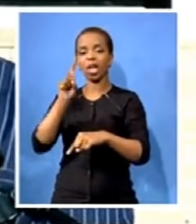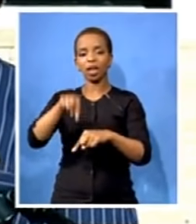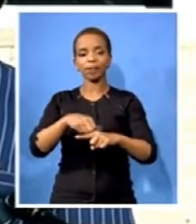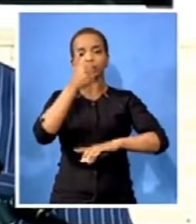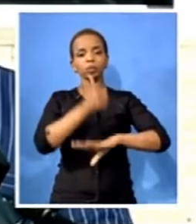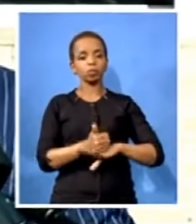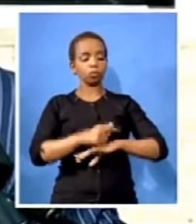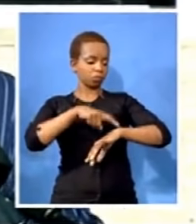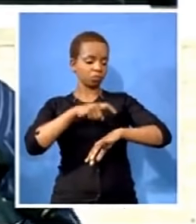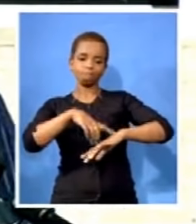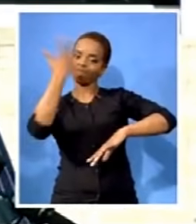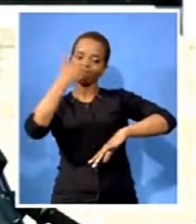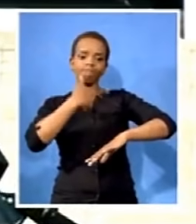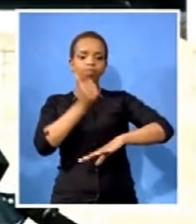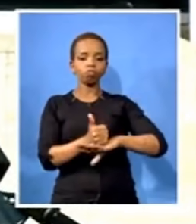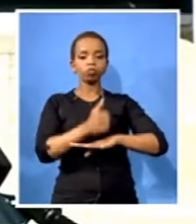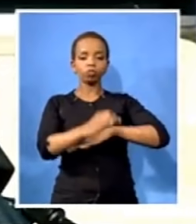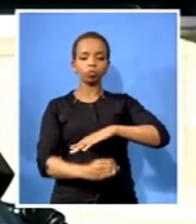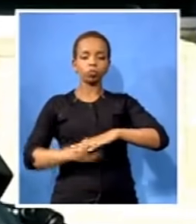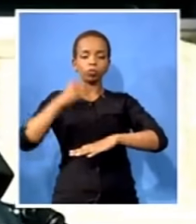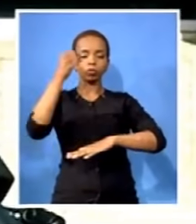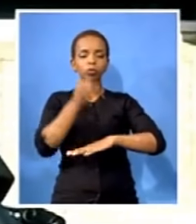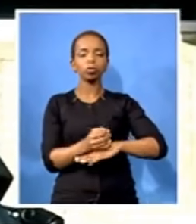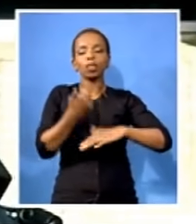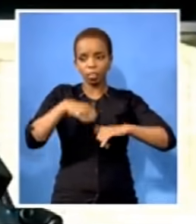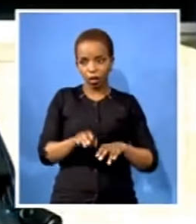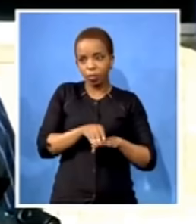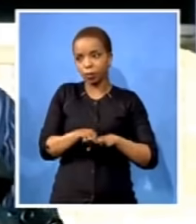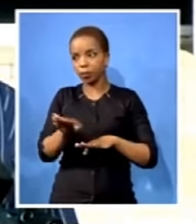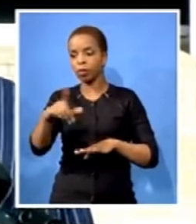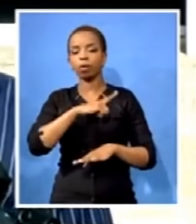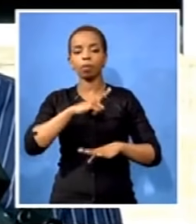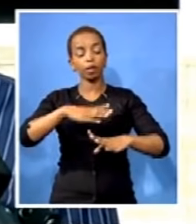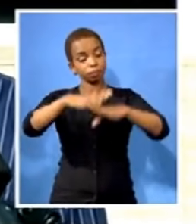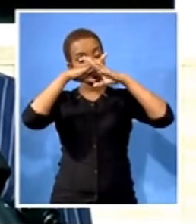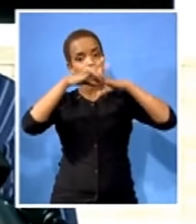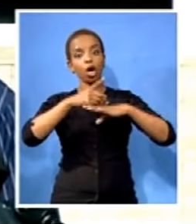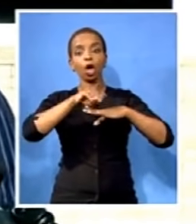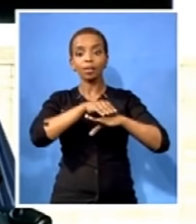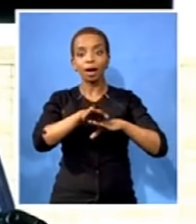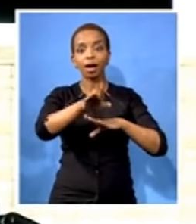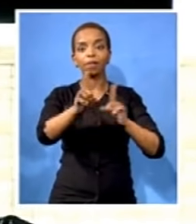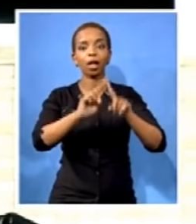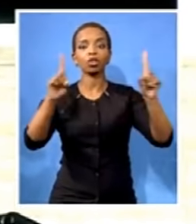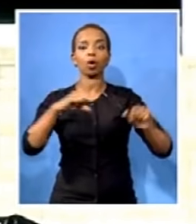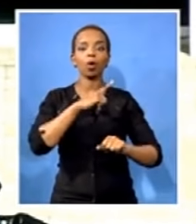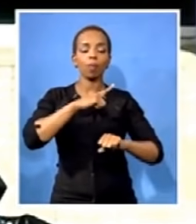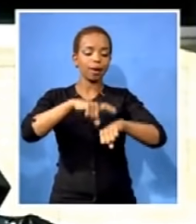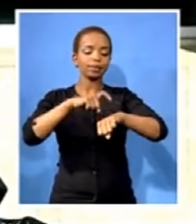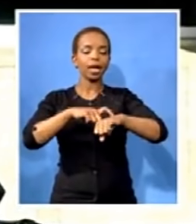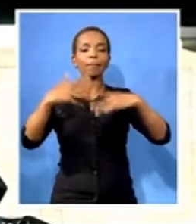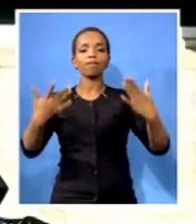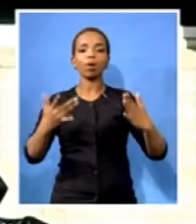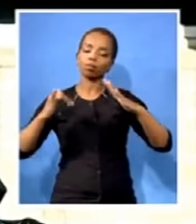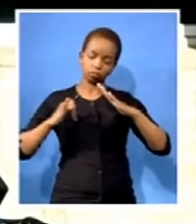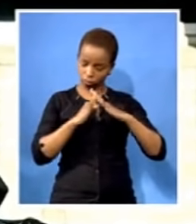were stopped from traveling any further because of the curfew. From last night, I was in communication